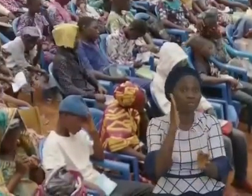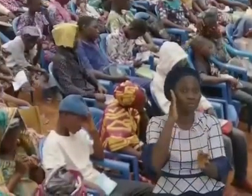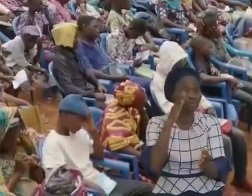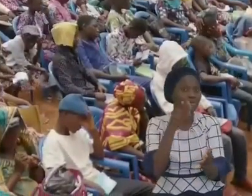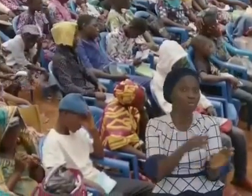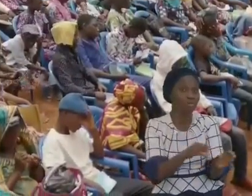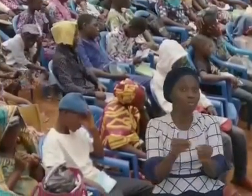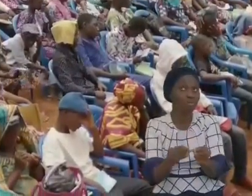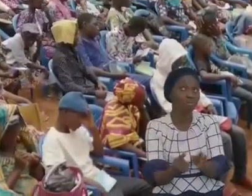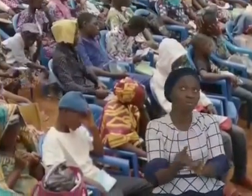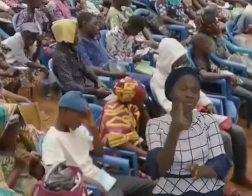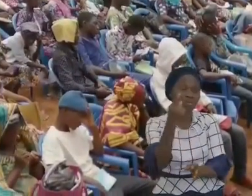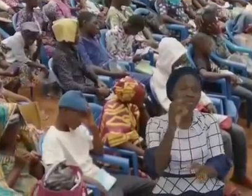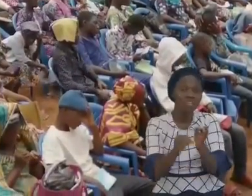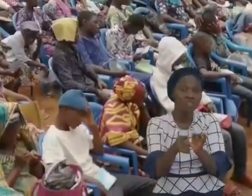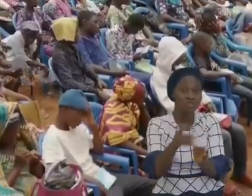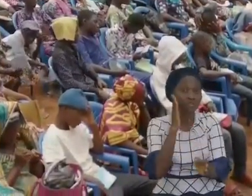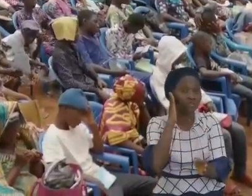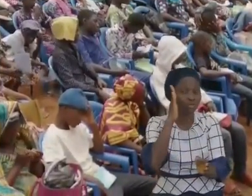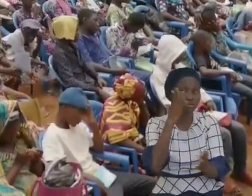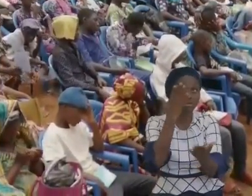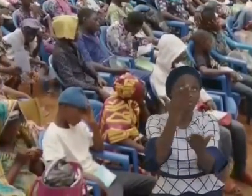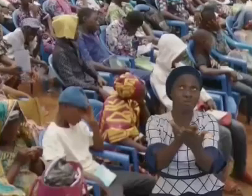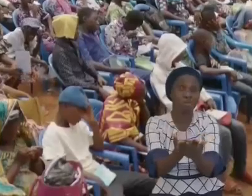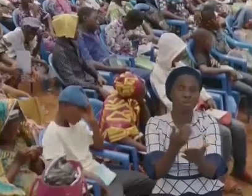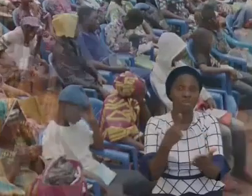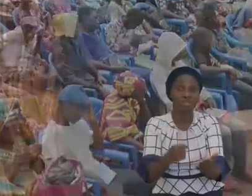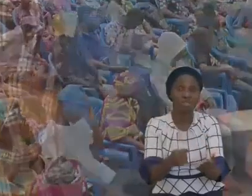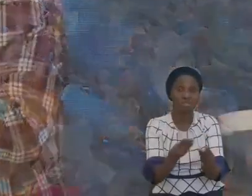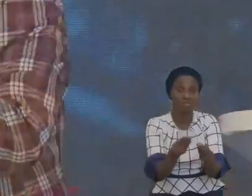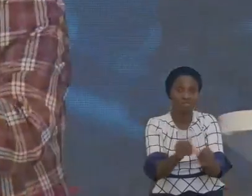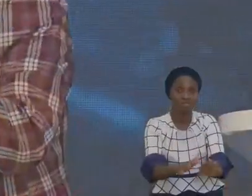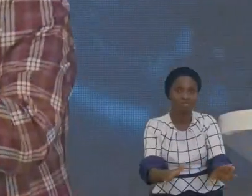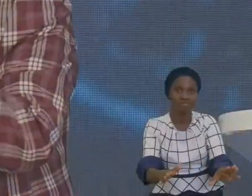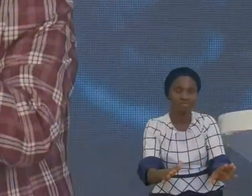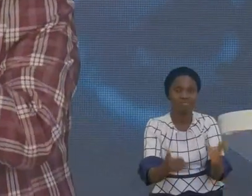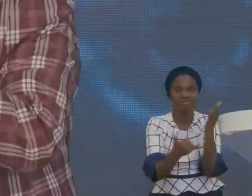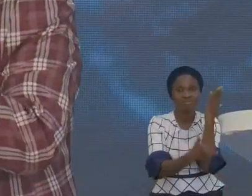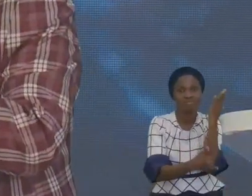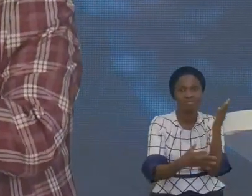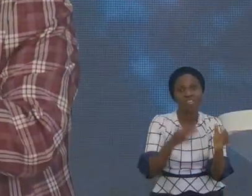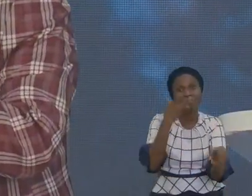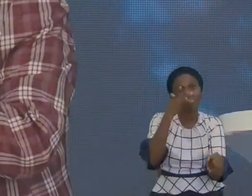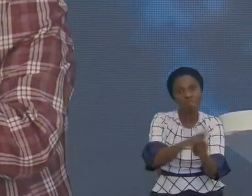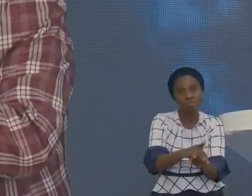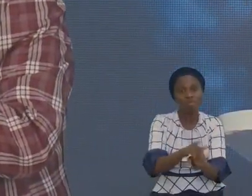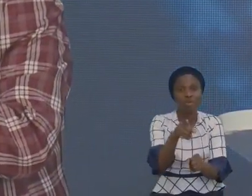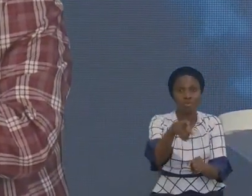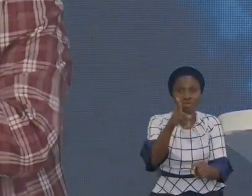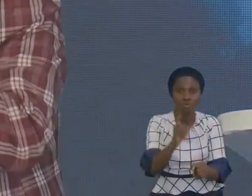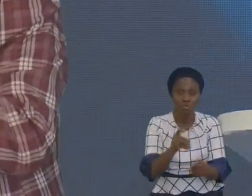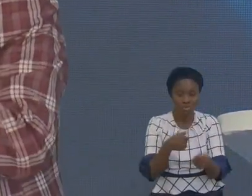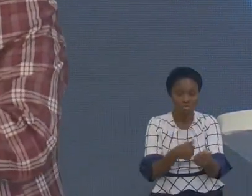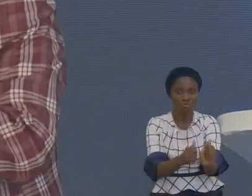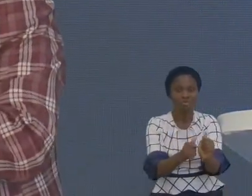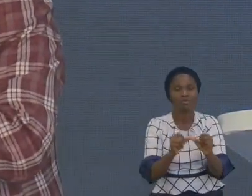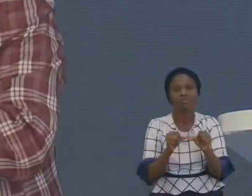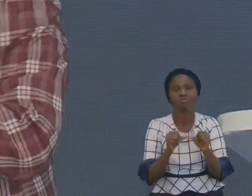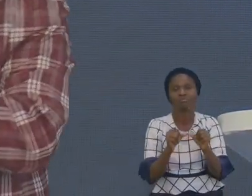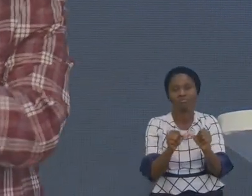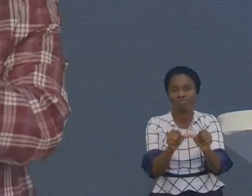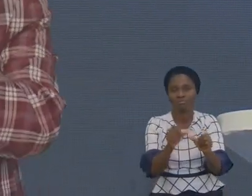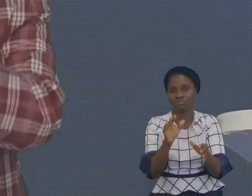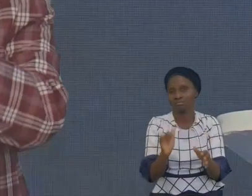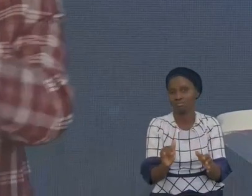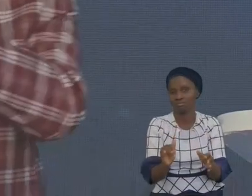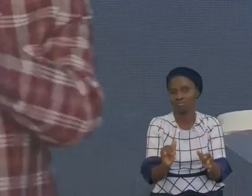promise, you must follow consistently every step of your life, every act of your